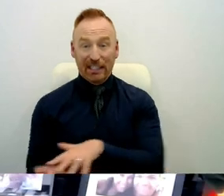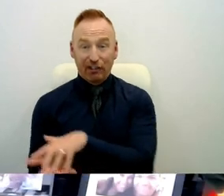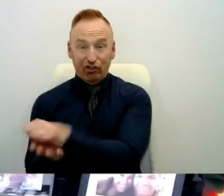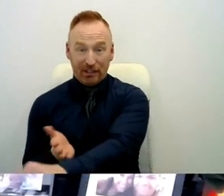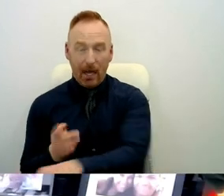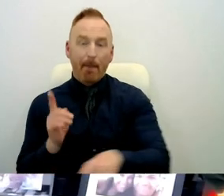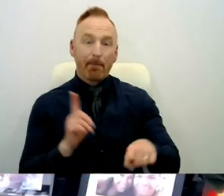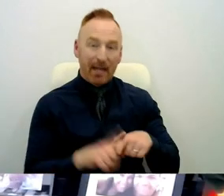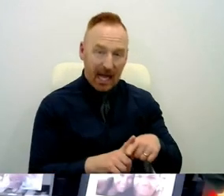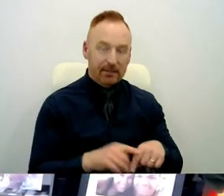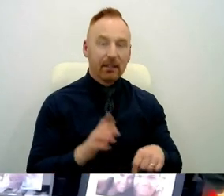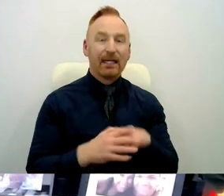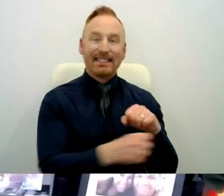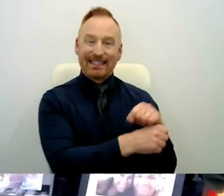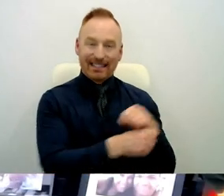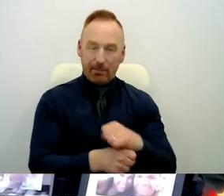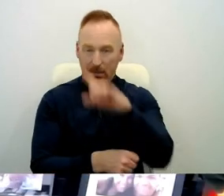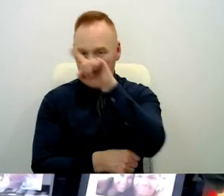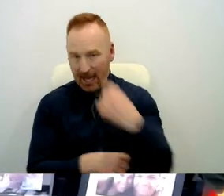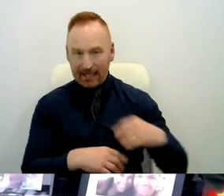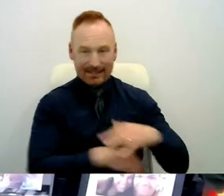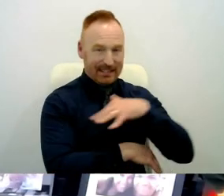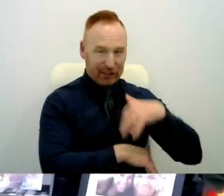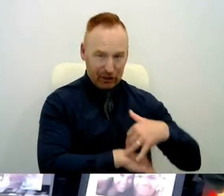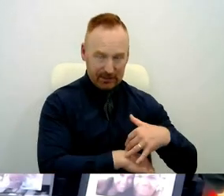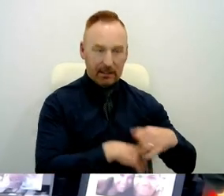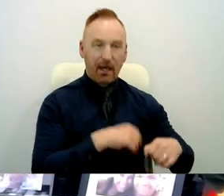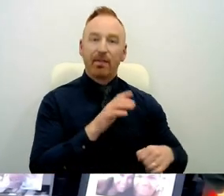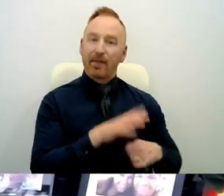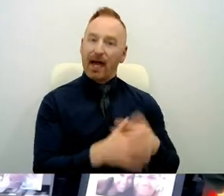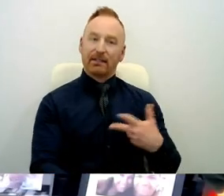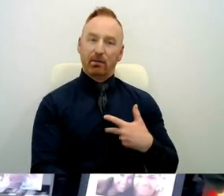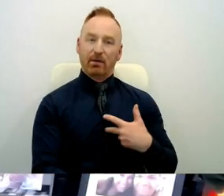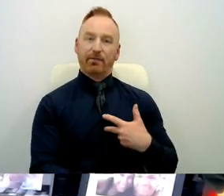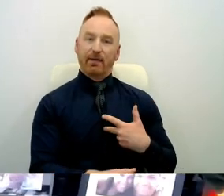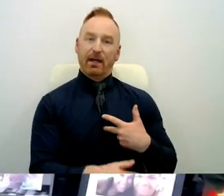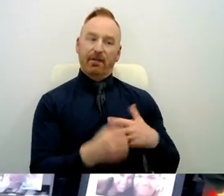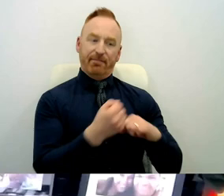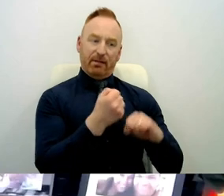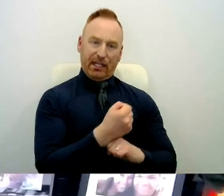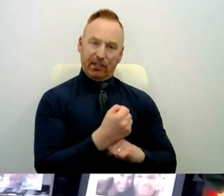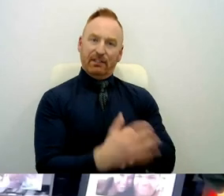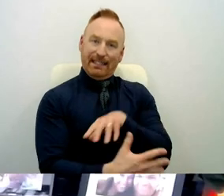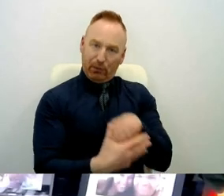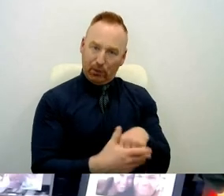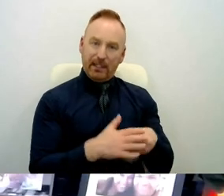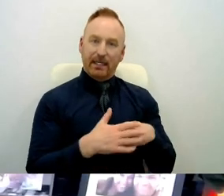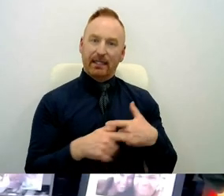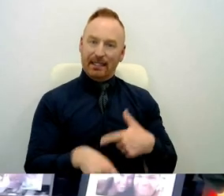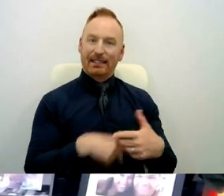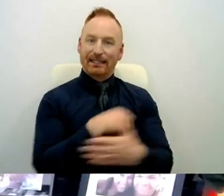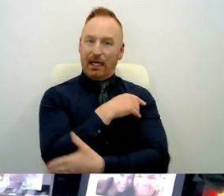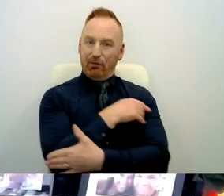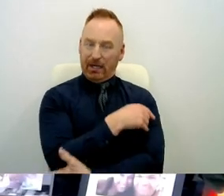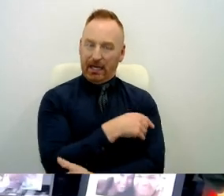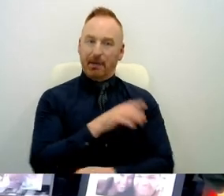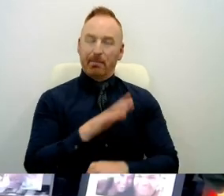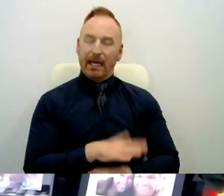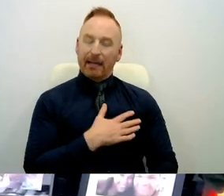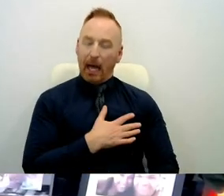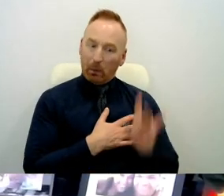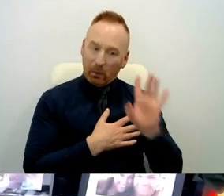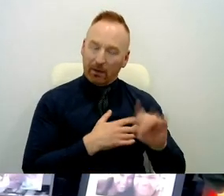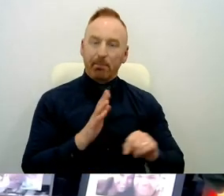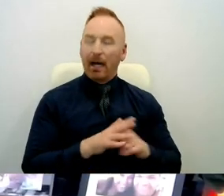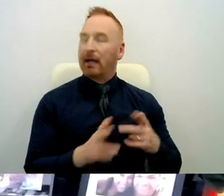peoples and the enslavement of Indigenous and Black people are part of the foundation of this country, and we can't turn away from those painful facts.